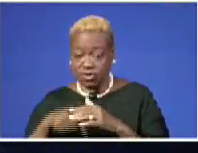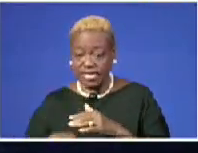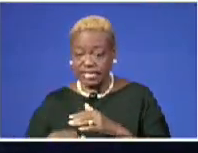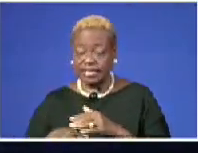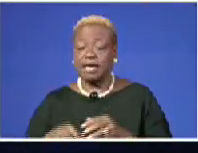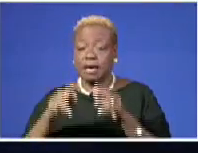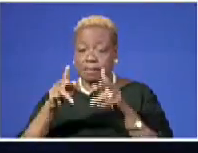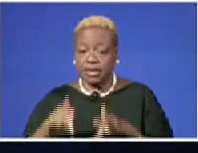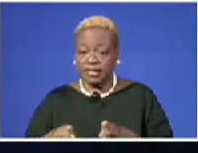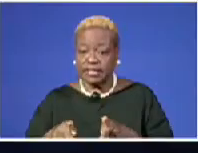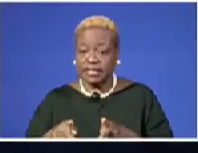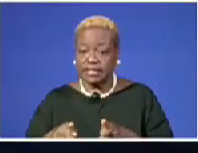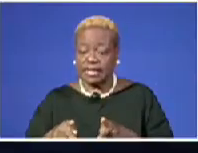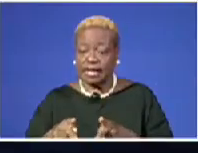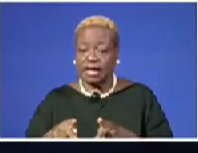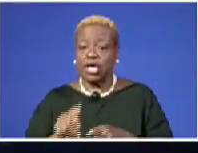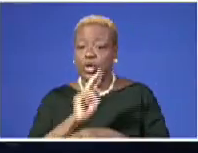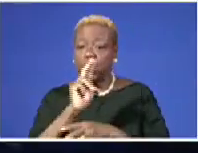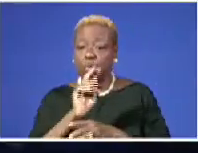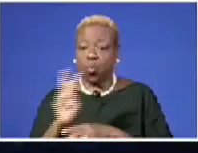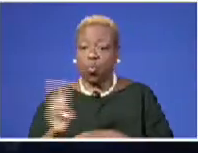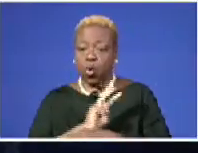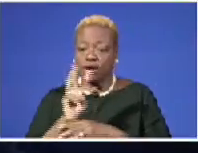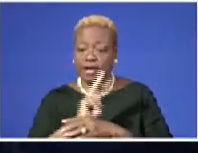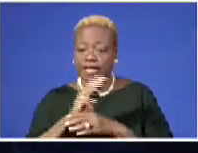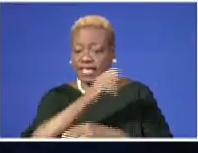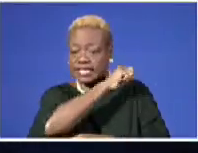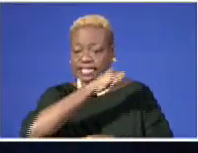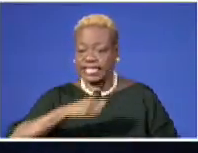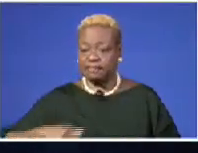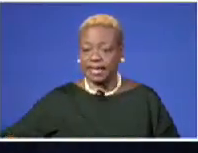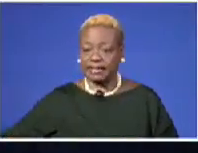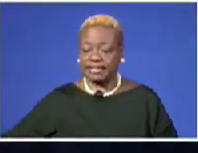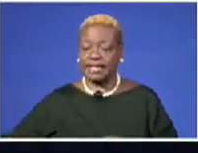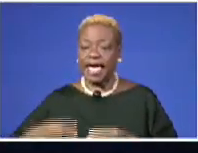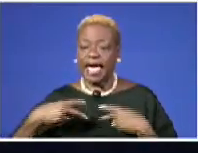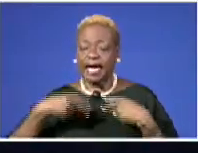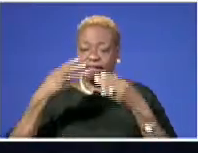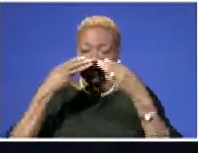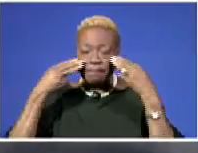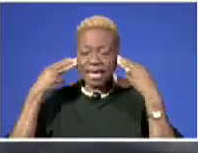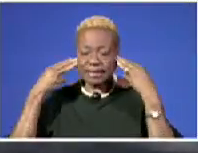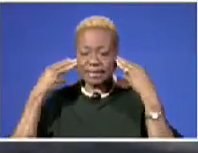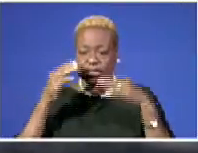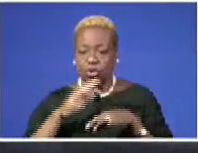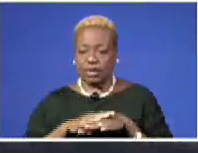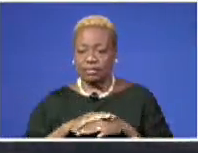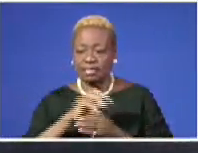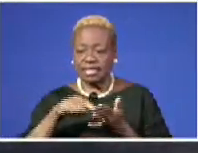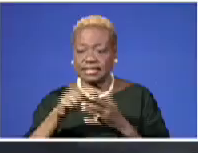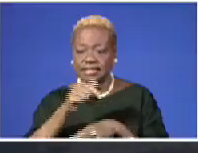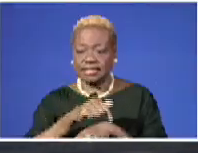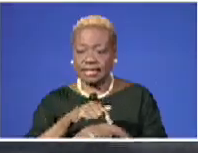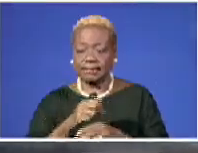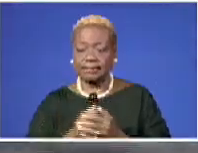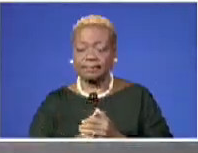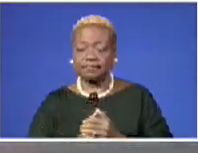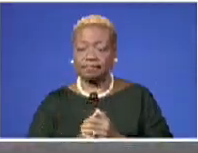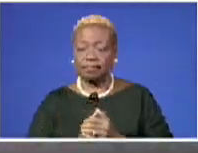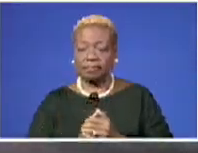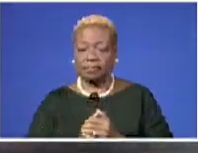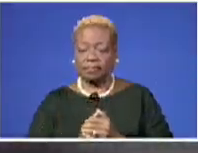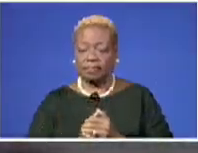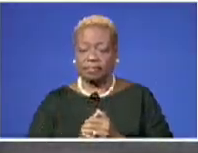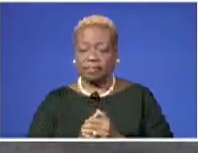car, they are wearing the seatbelts, and they do have their masks on at this time. Now, Chief